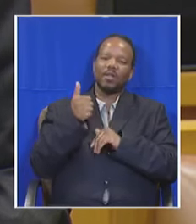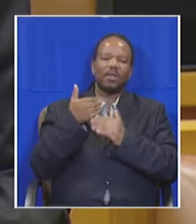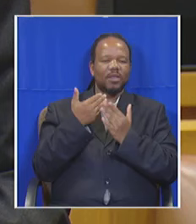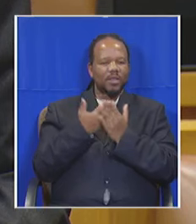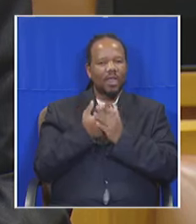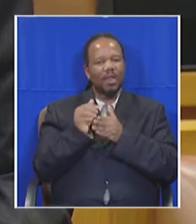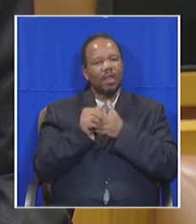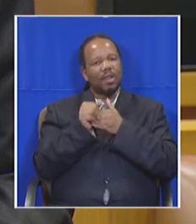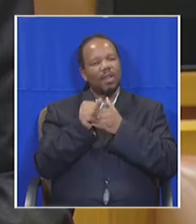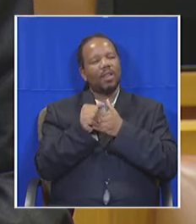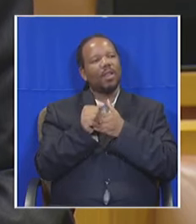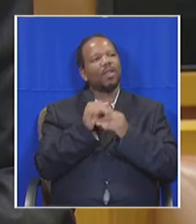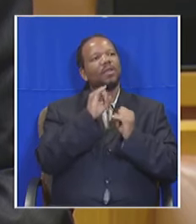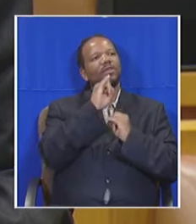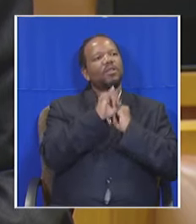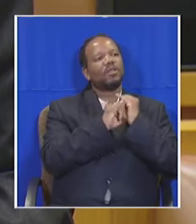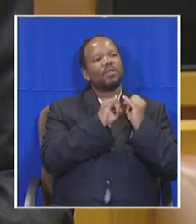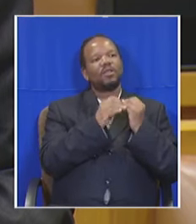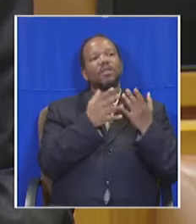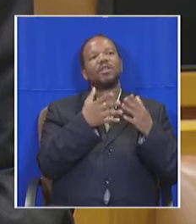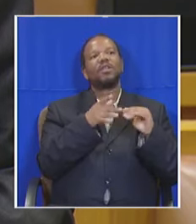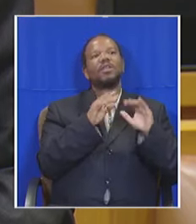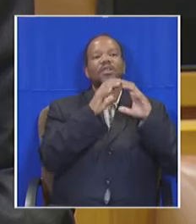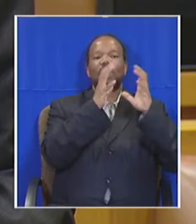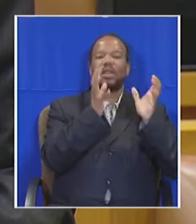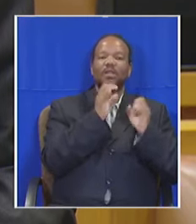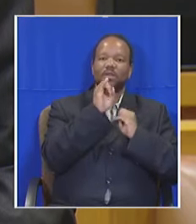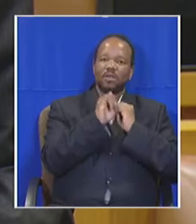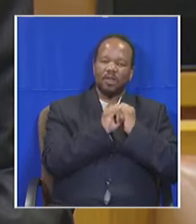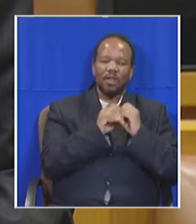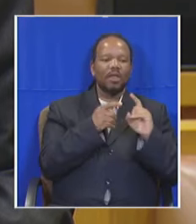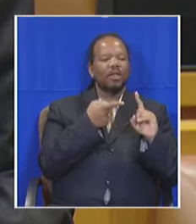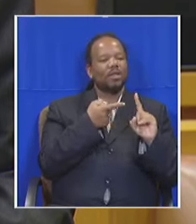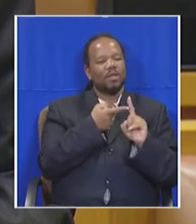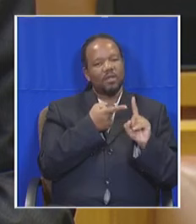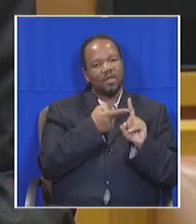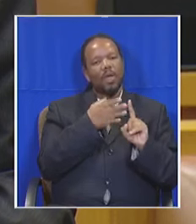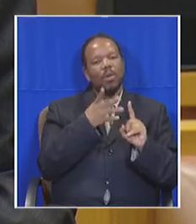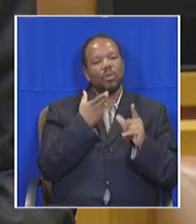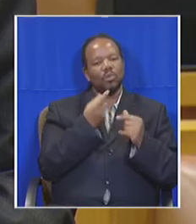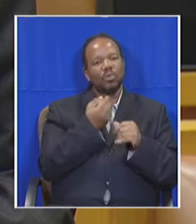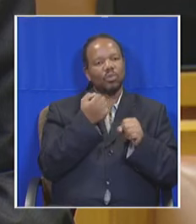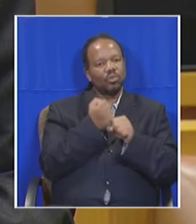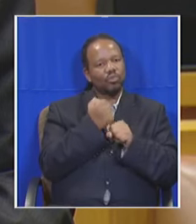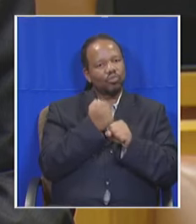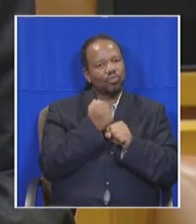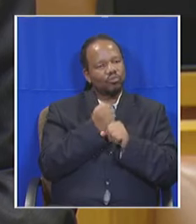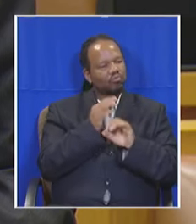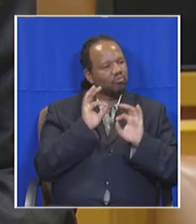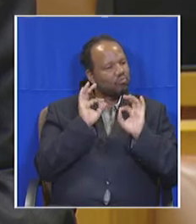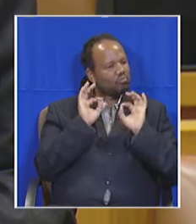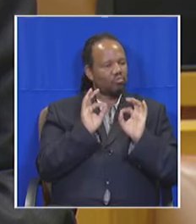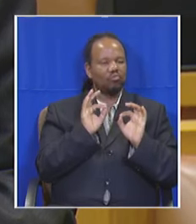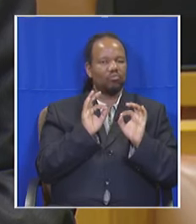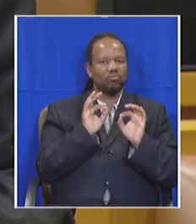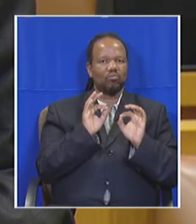lead international institutions. Further believes that Mr. Tedros will perform his task to the best of his ability and